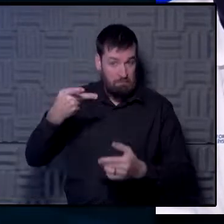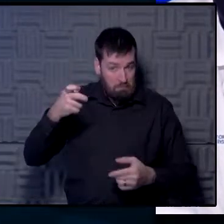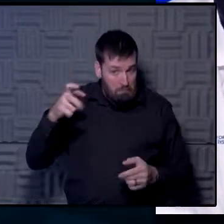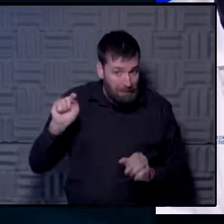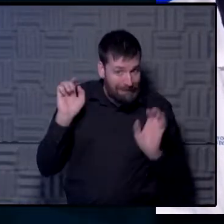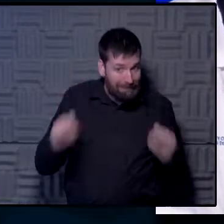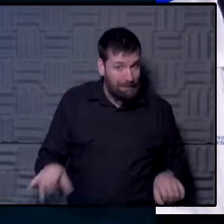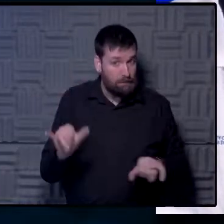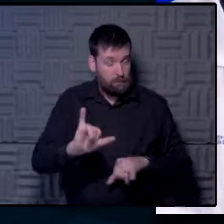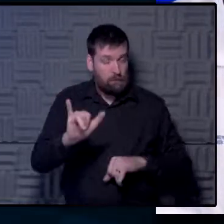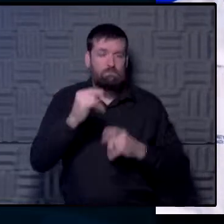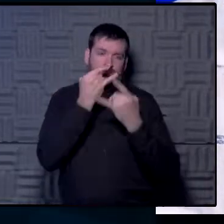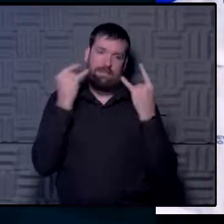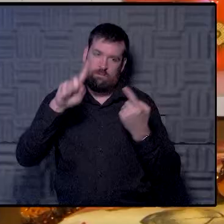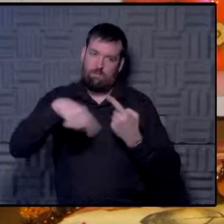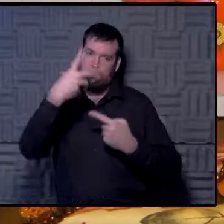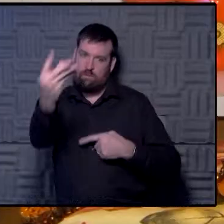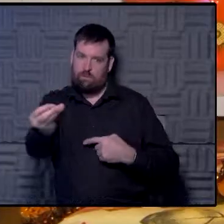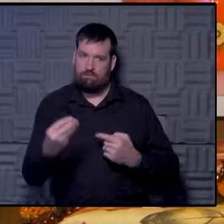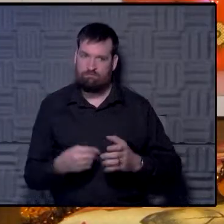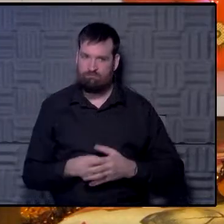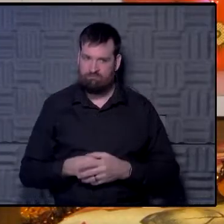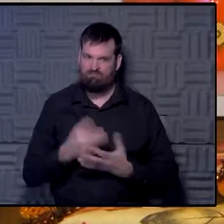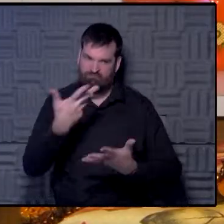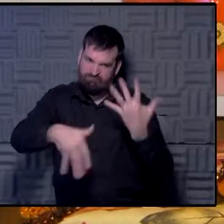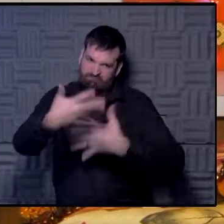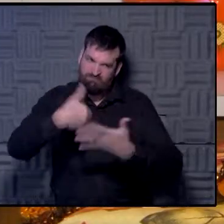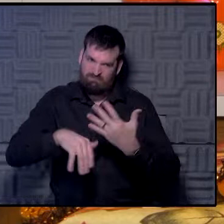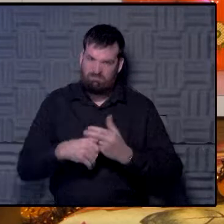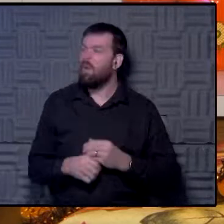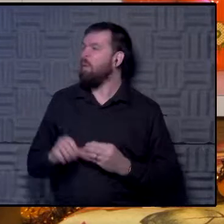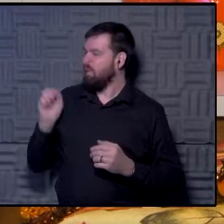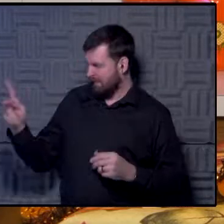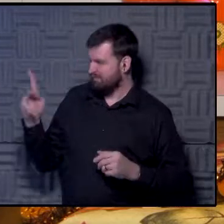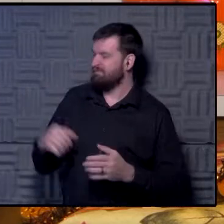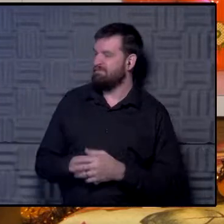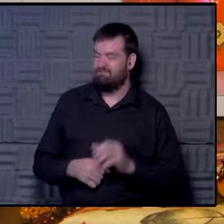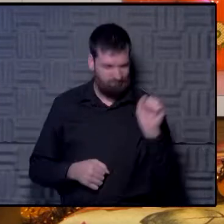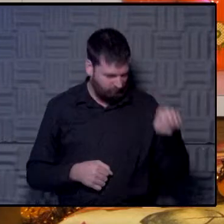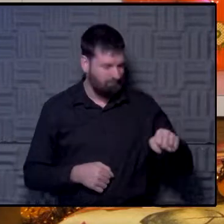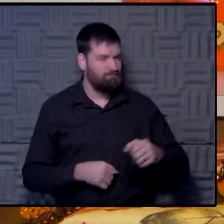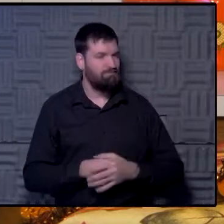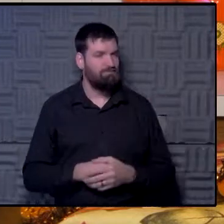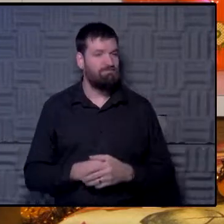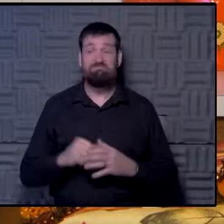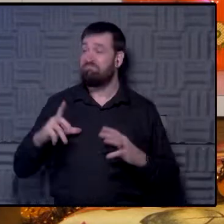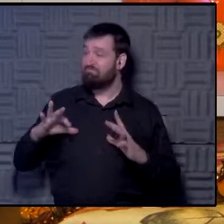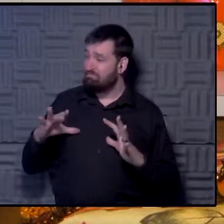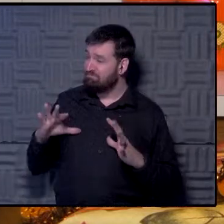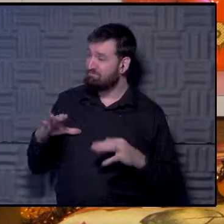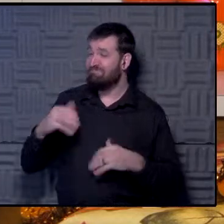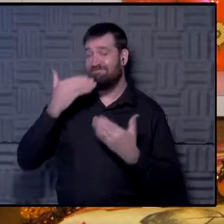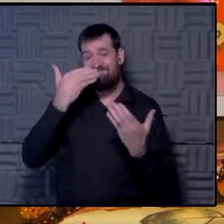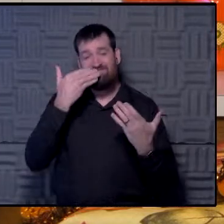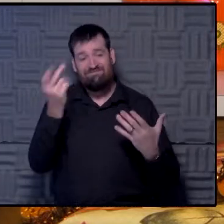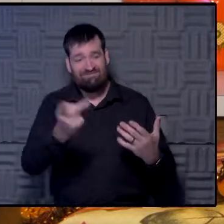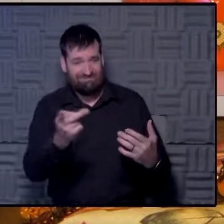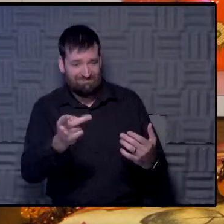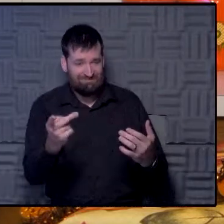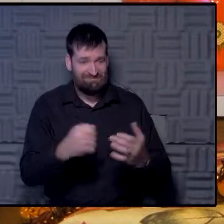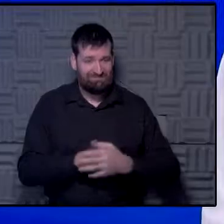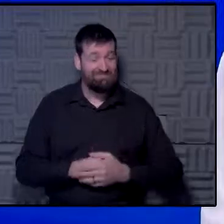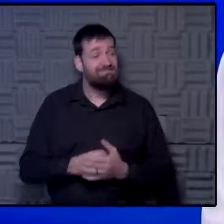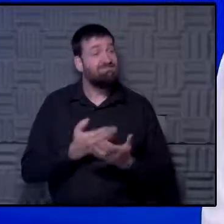sure you wear your mask when you go outside. You're around others. Okay. Okay, yeah. Yeah. Cool beans. Thank you, guys. All